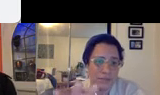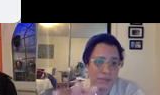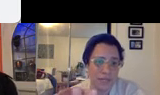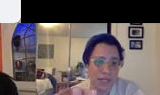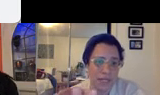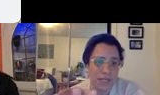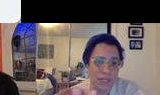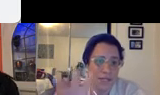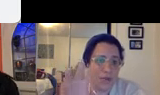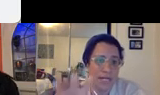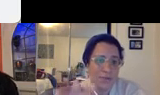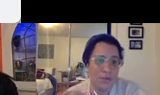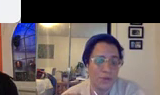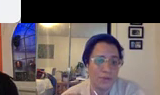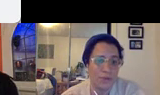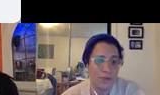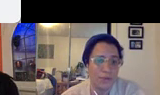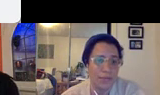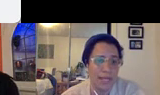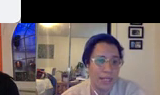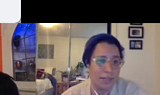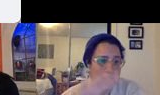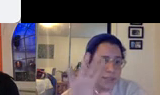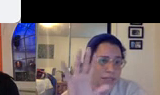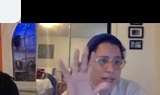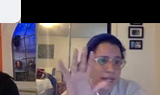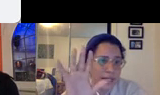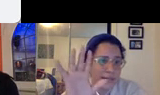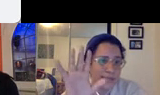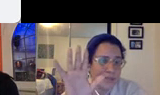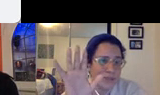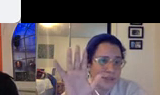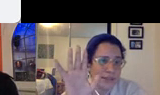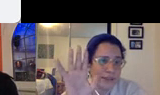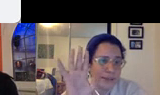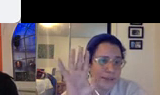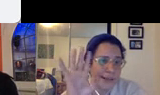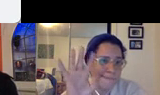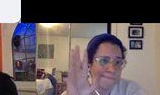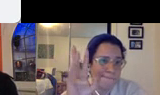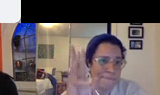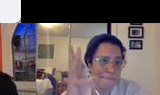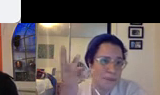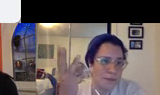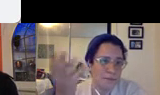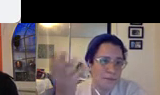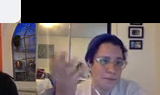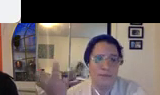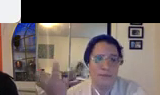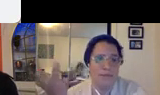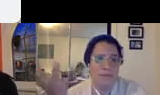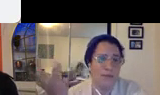the snow and ice removal plan, and